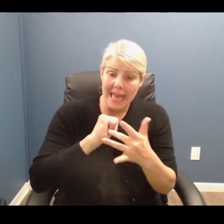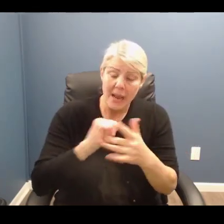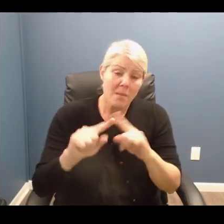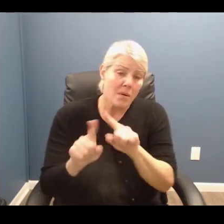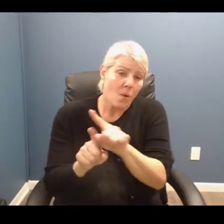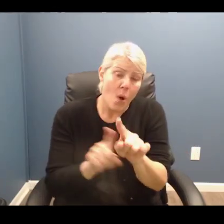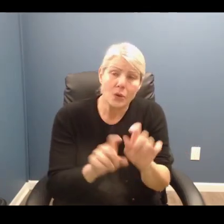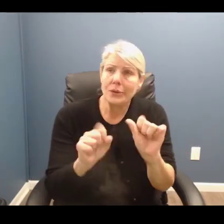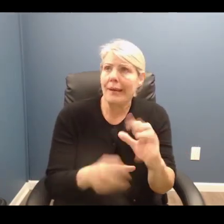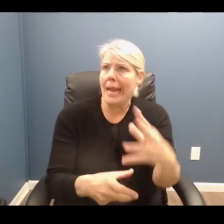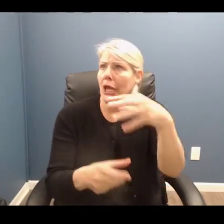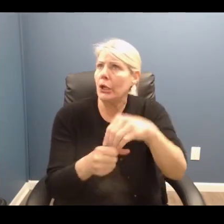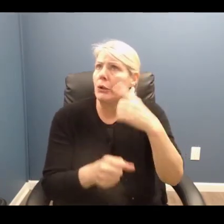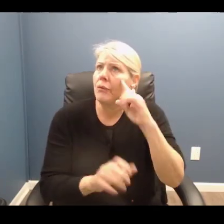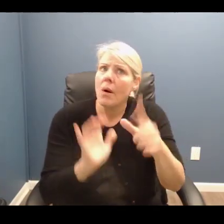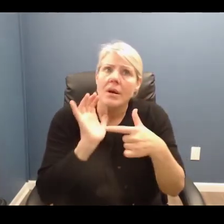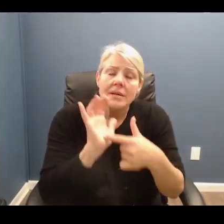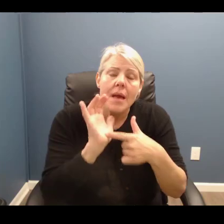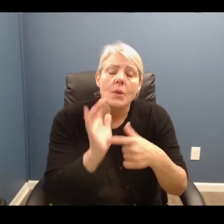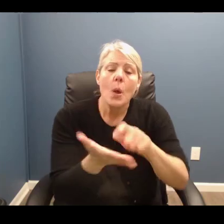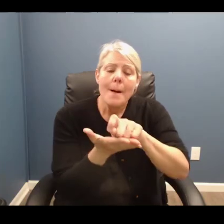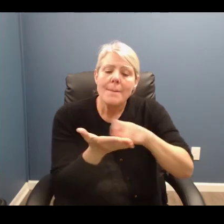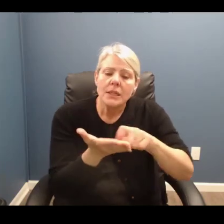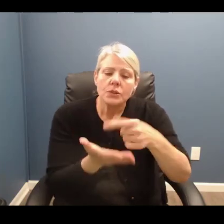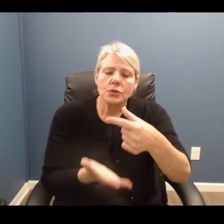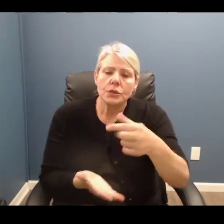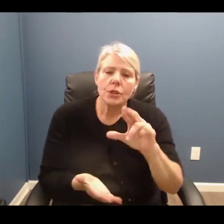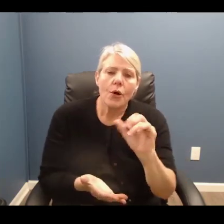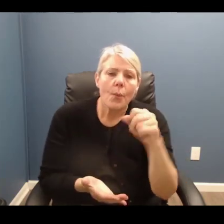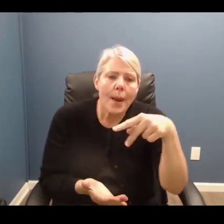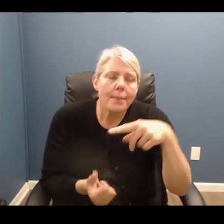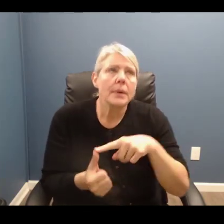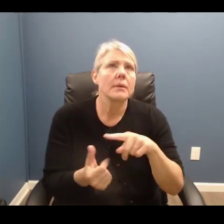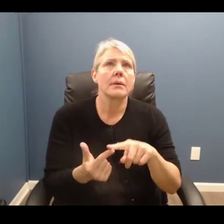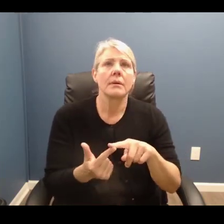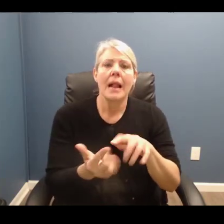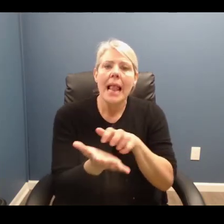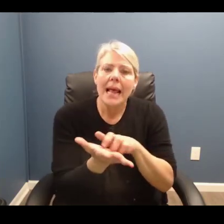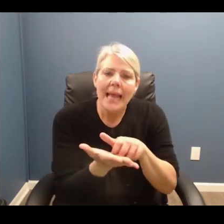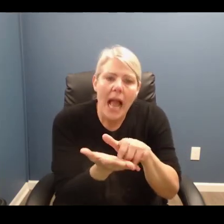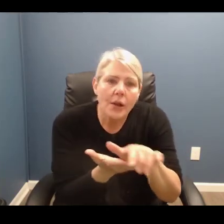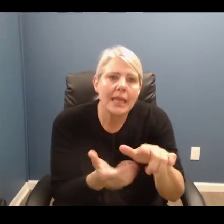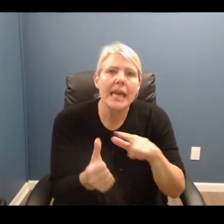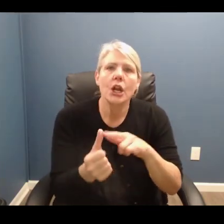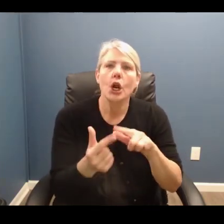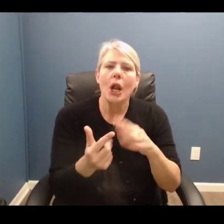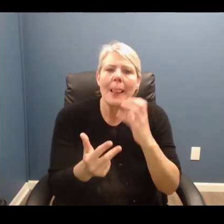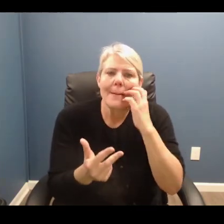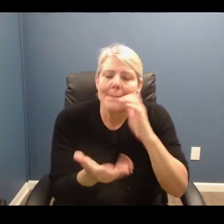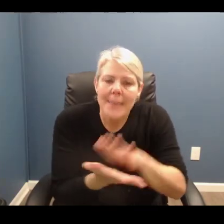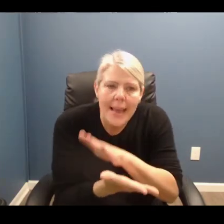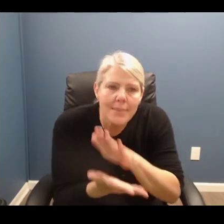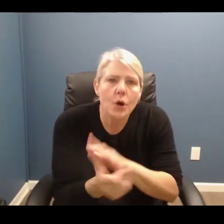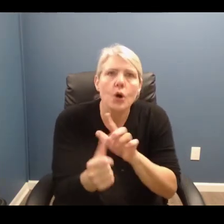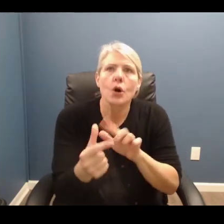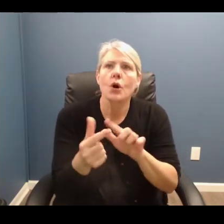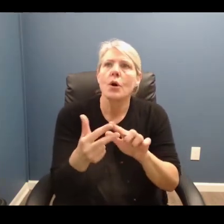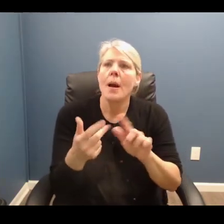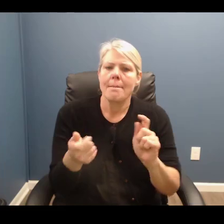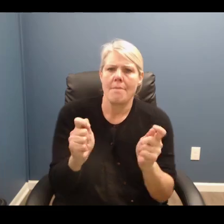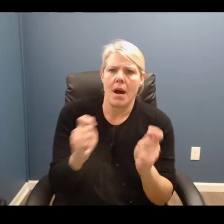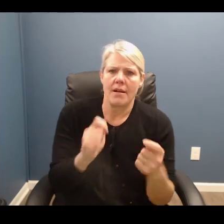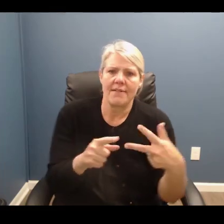also includes things like pencil grips, calculators, raised paper,